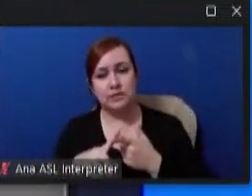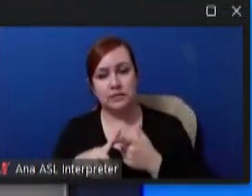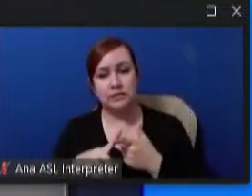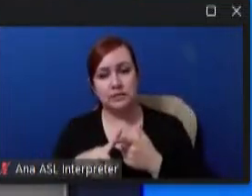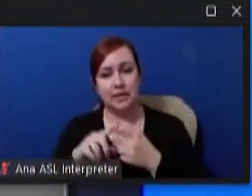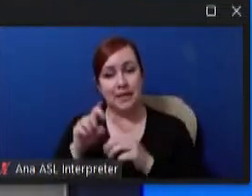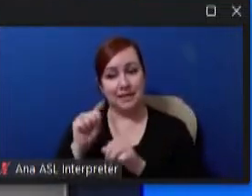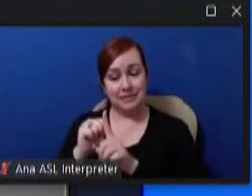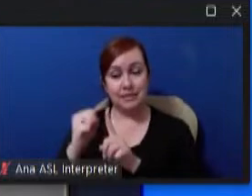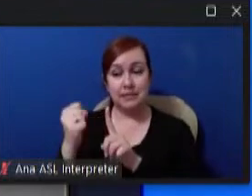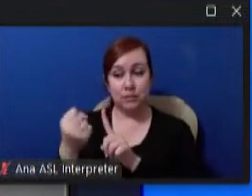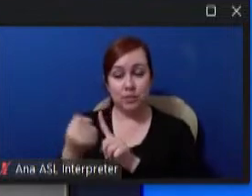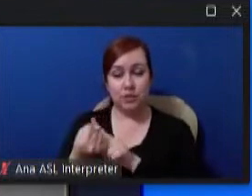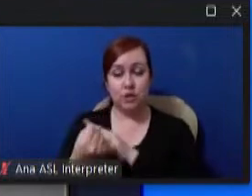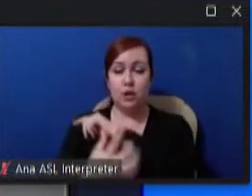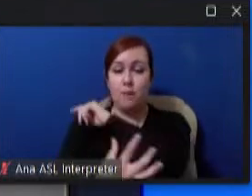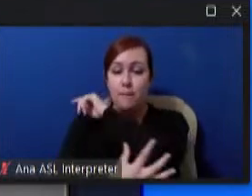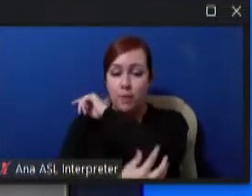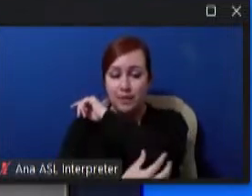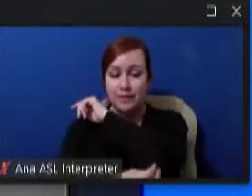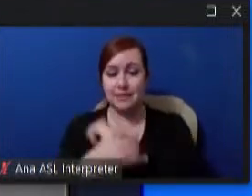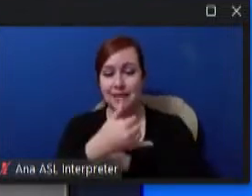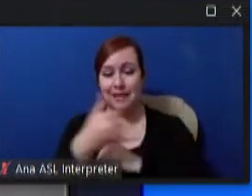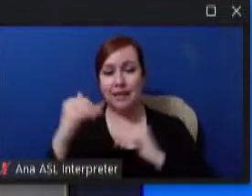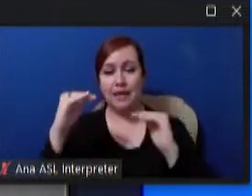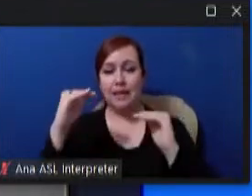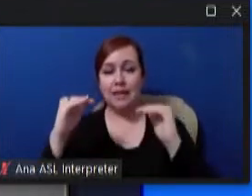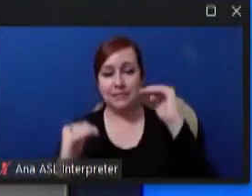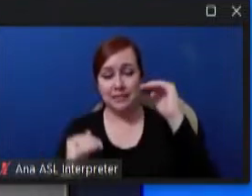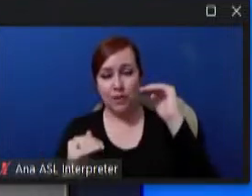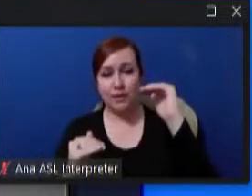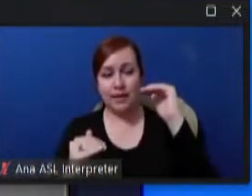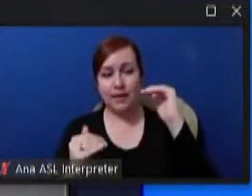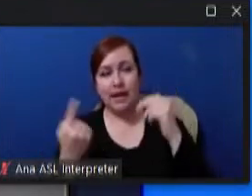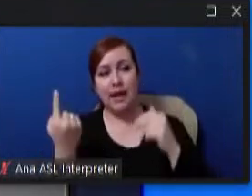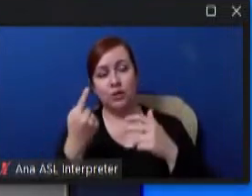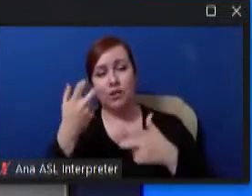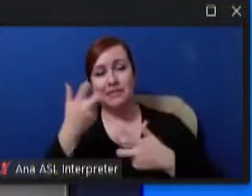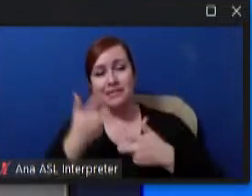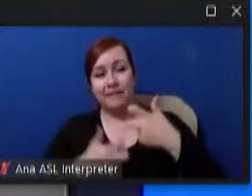As a result of this situation of poverty and inequality,